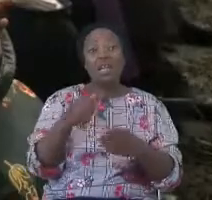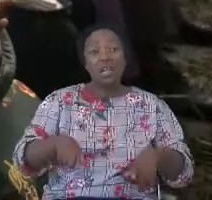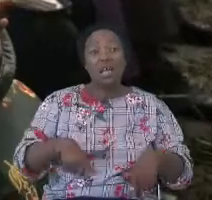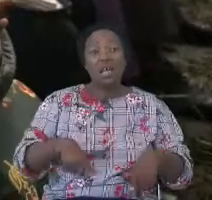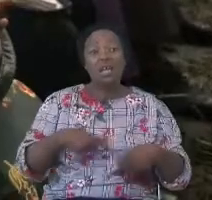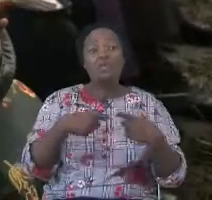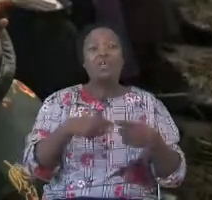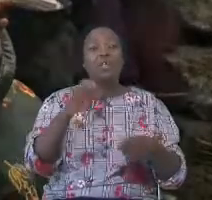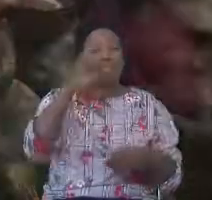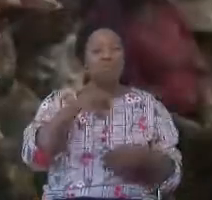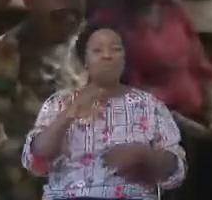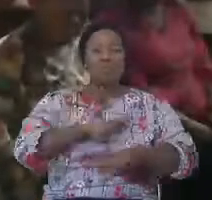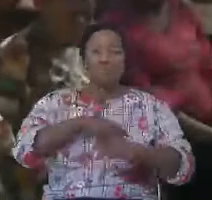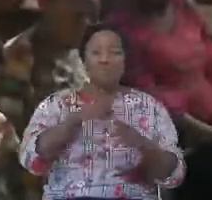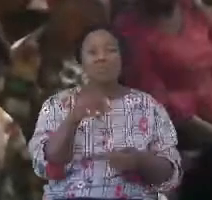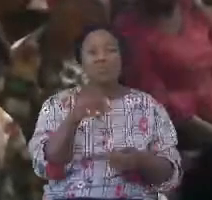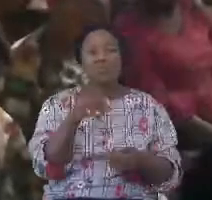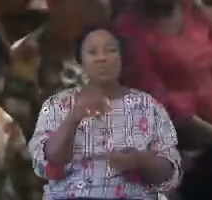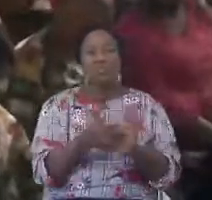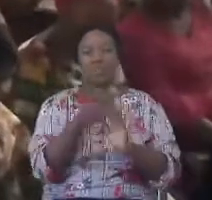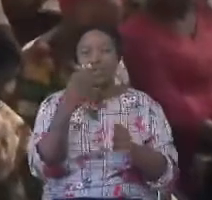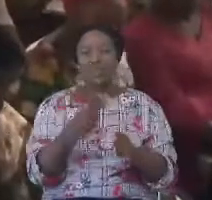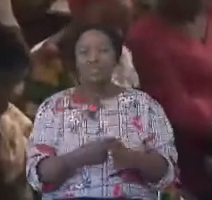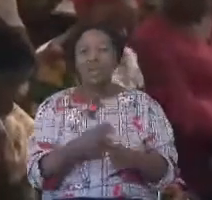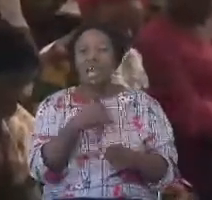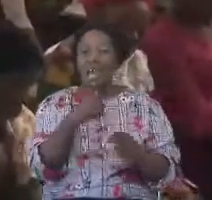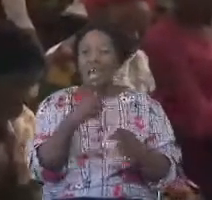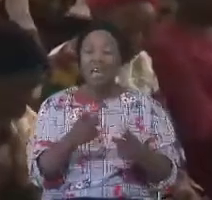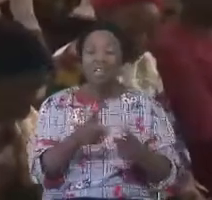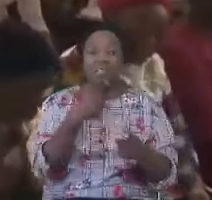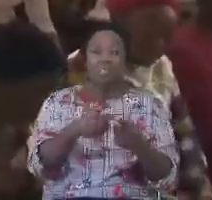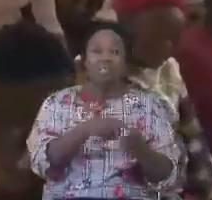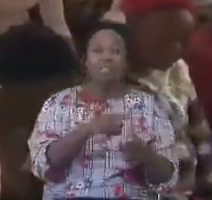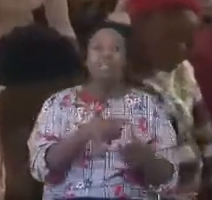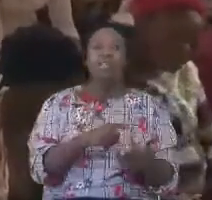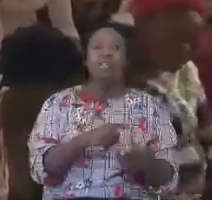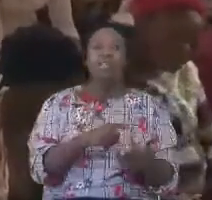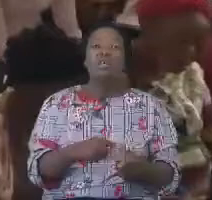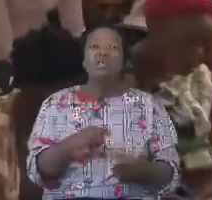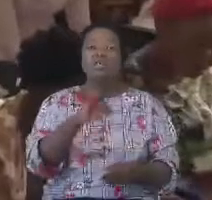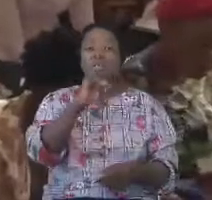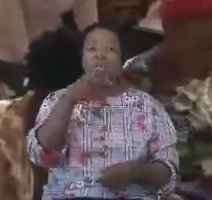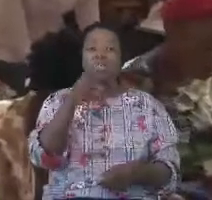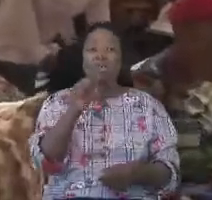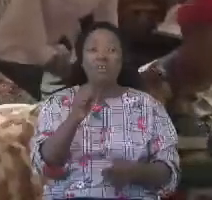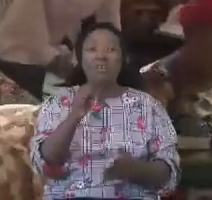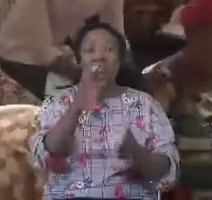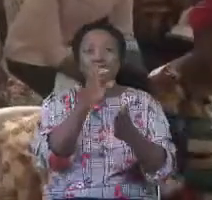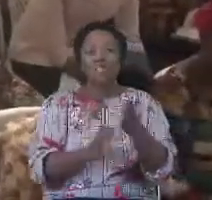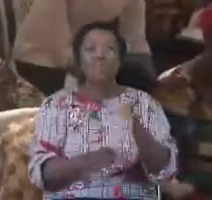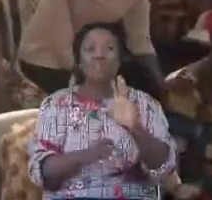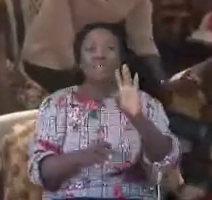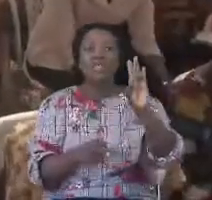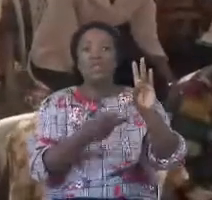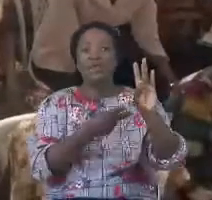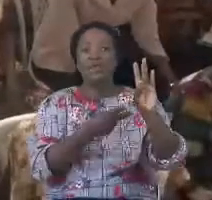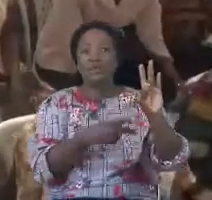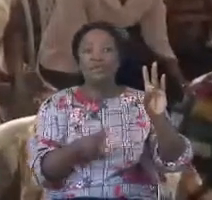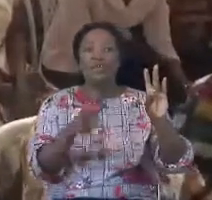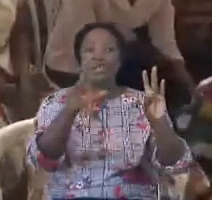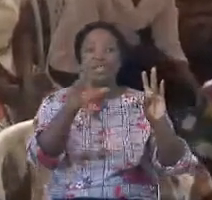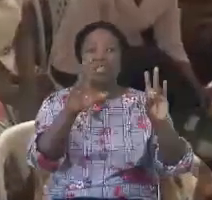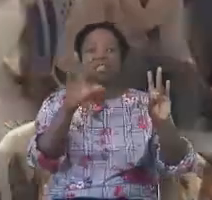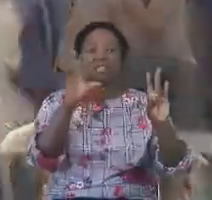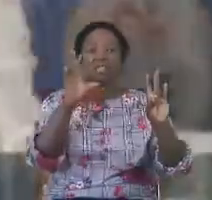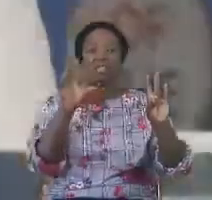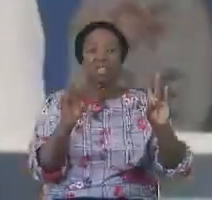sanctification righteousness holiness of heart willingness of life it will satisfy you and then john